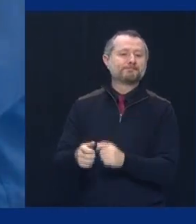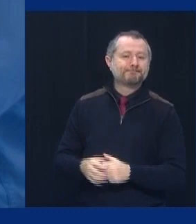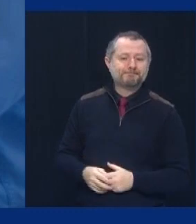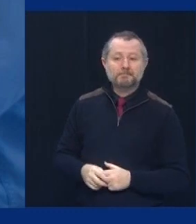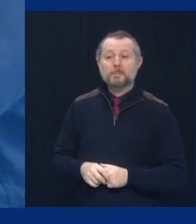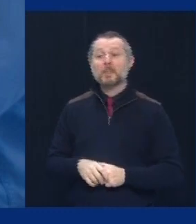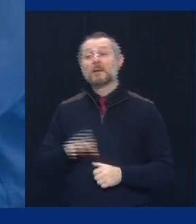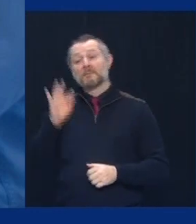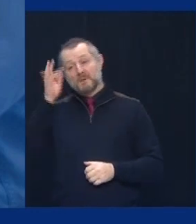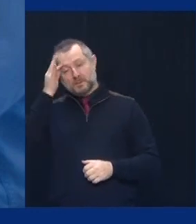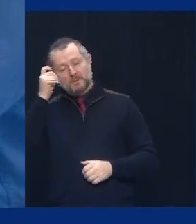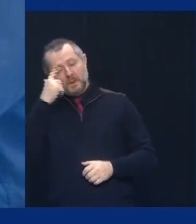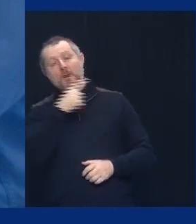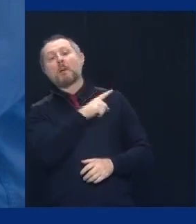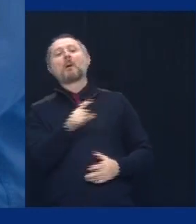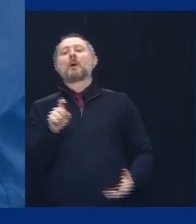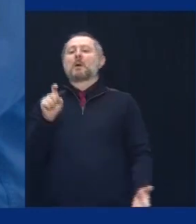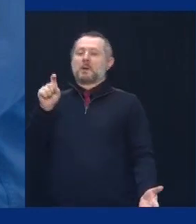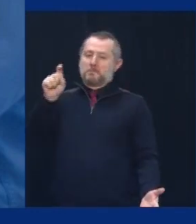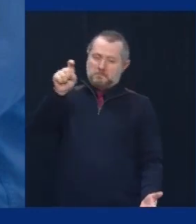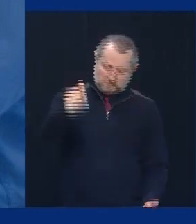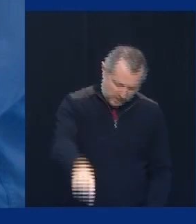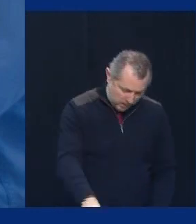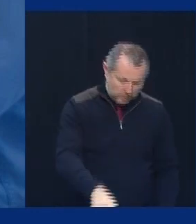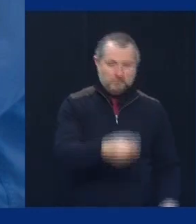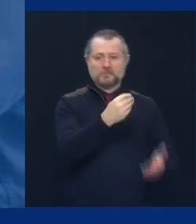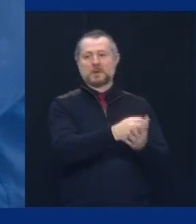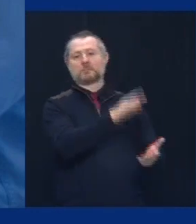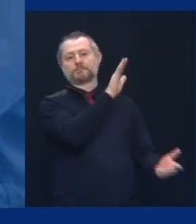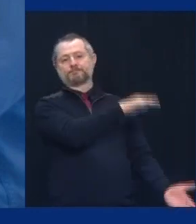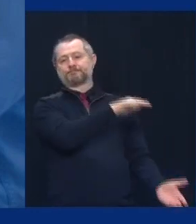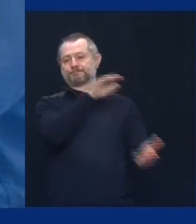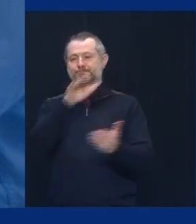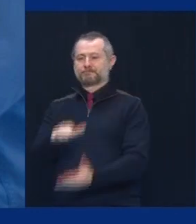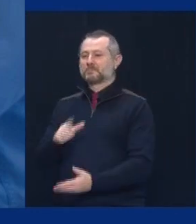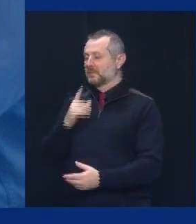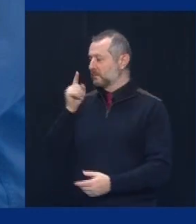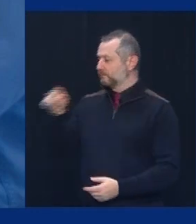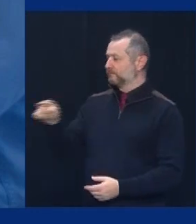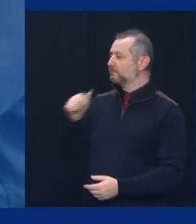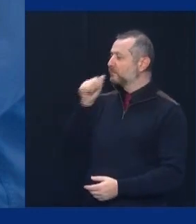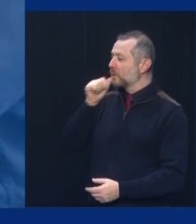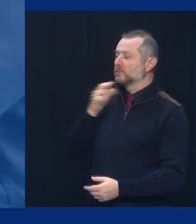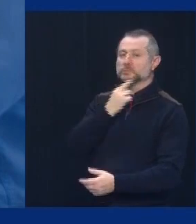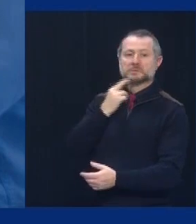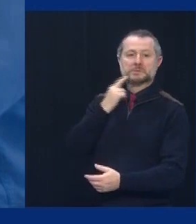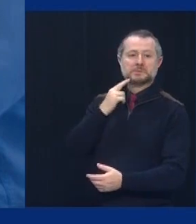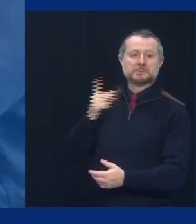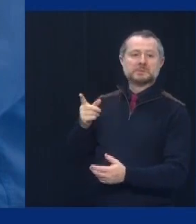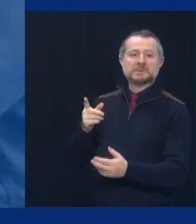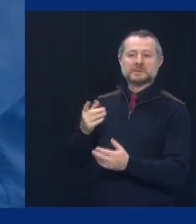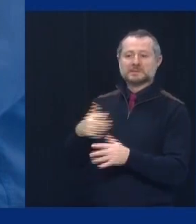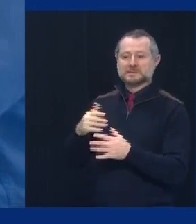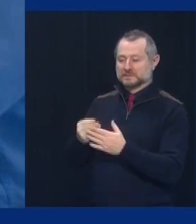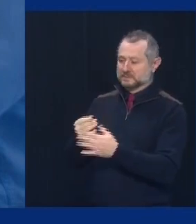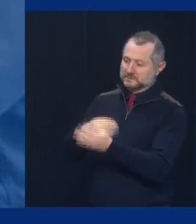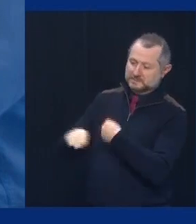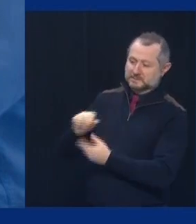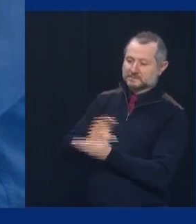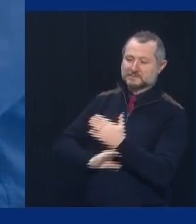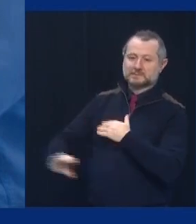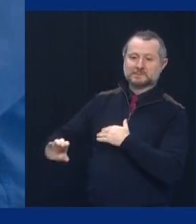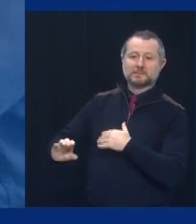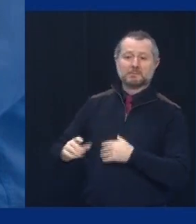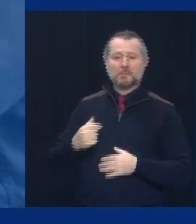must provide relief to these bars and restaurants in this next package. I understand